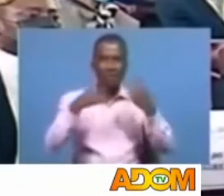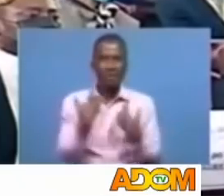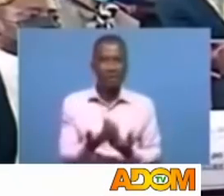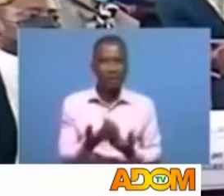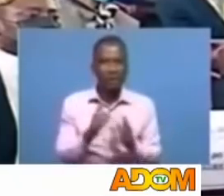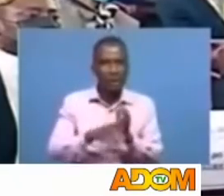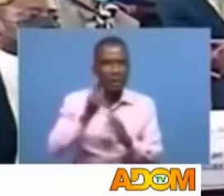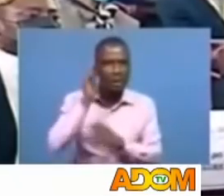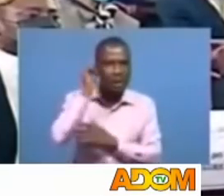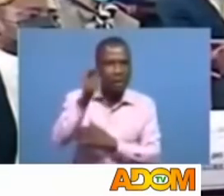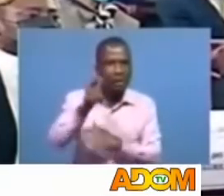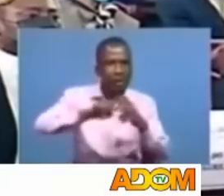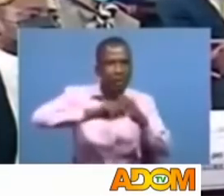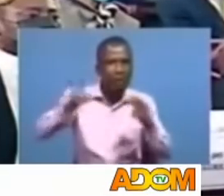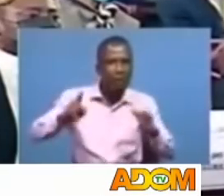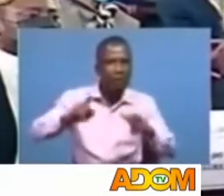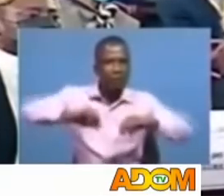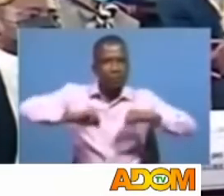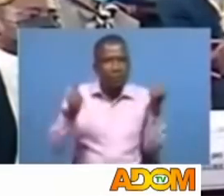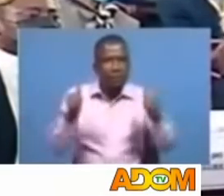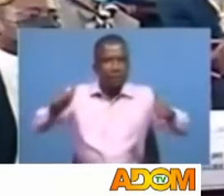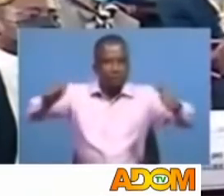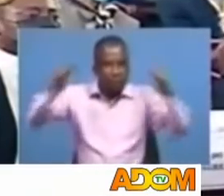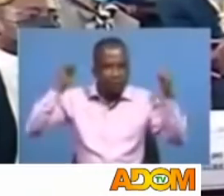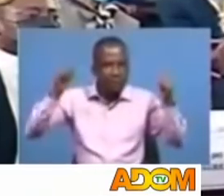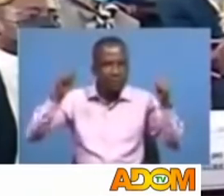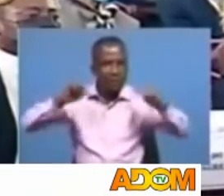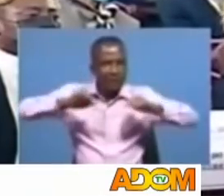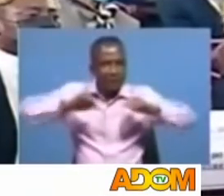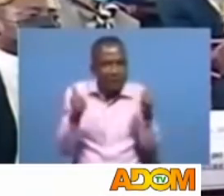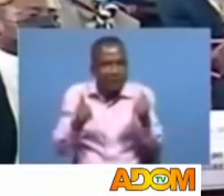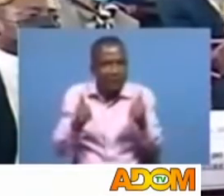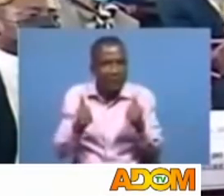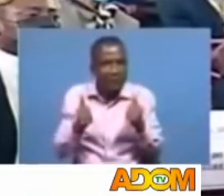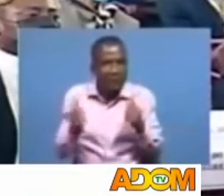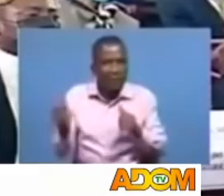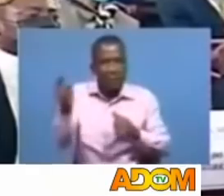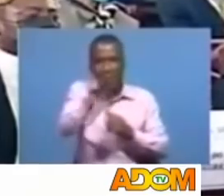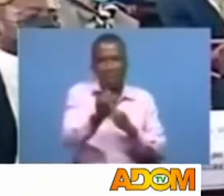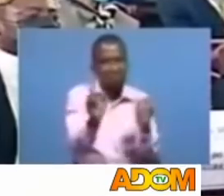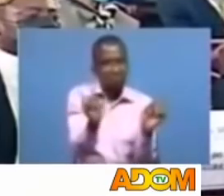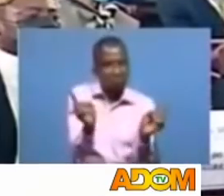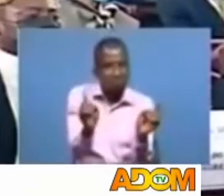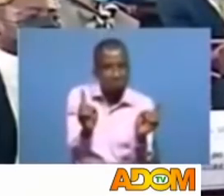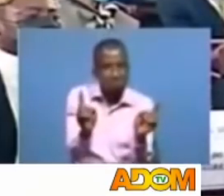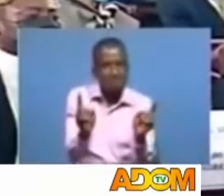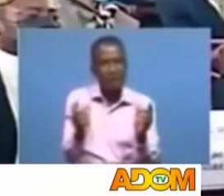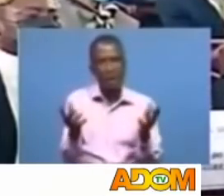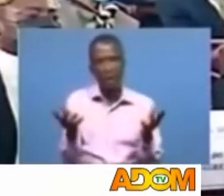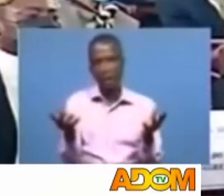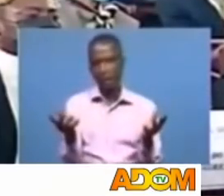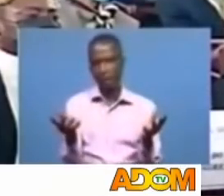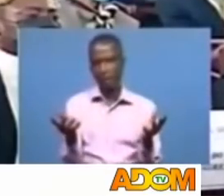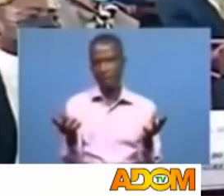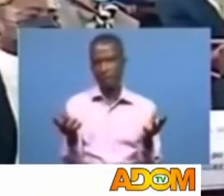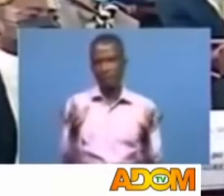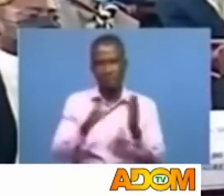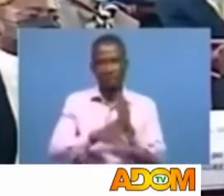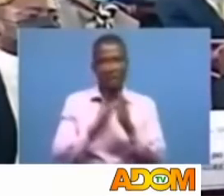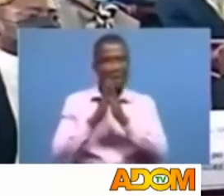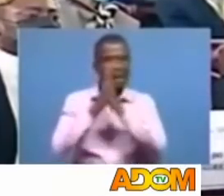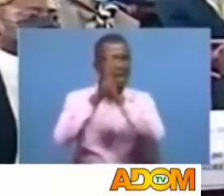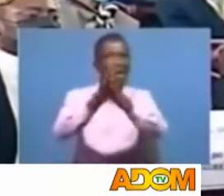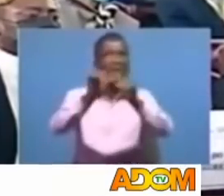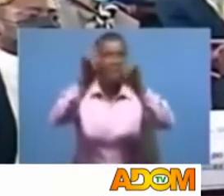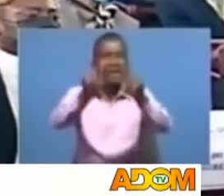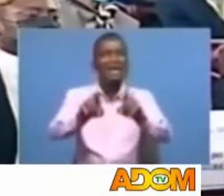your ladyship specifically had intimated that the questions that we're seeking to raise in interrogatories could be asked